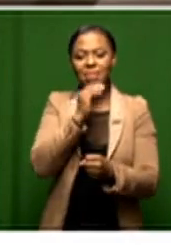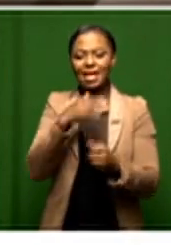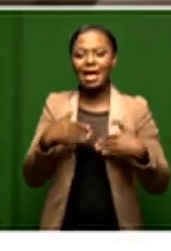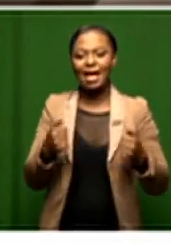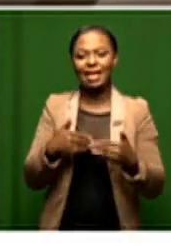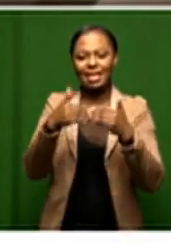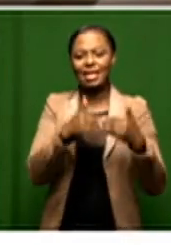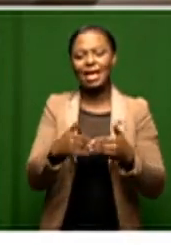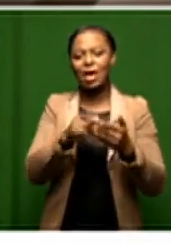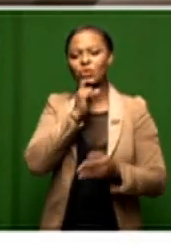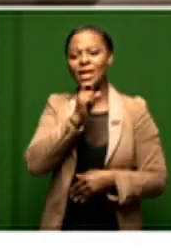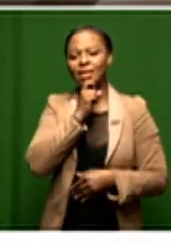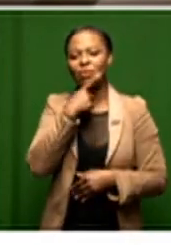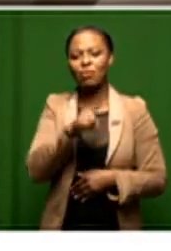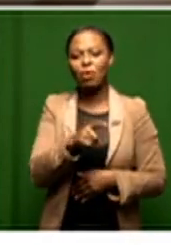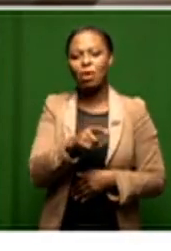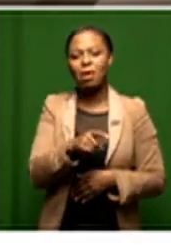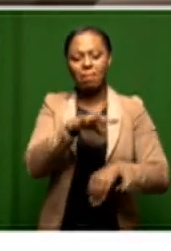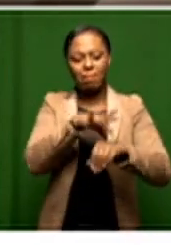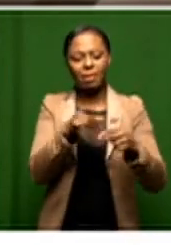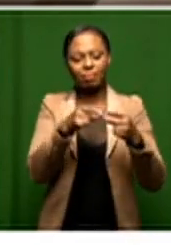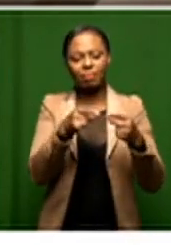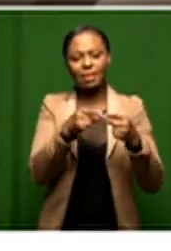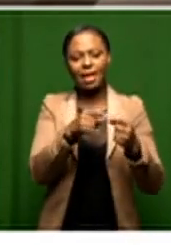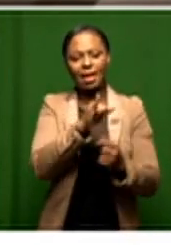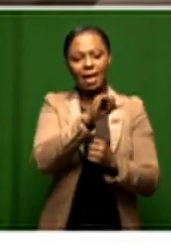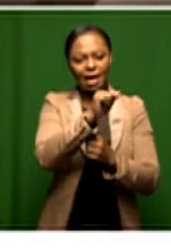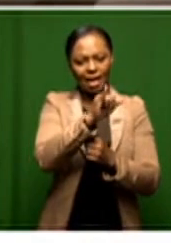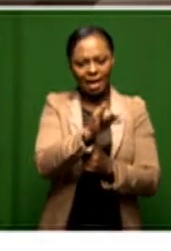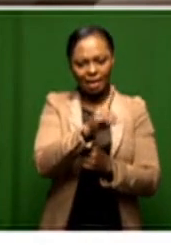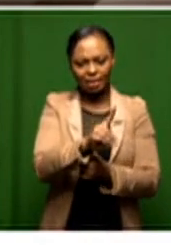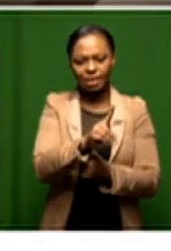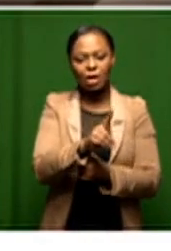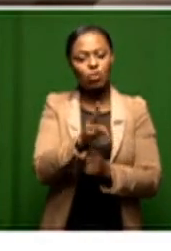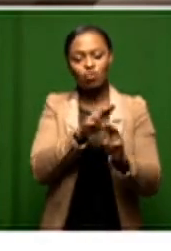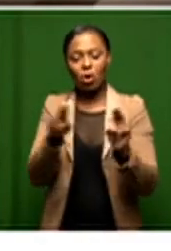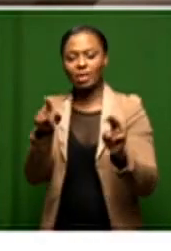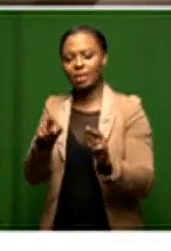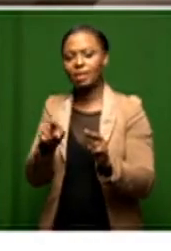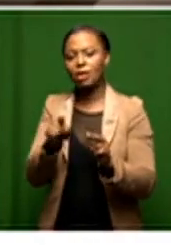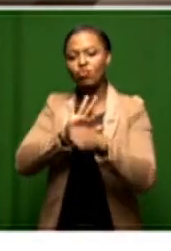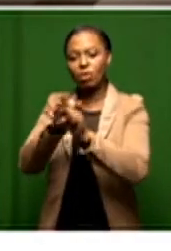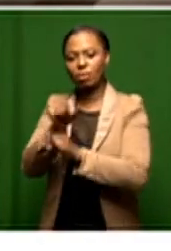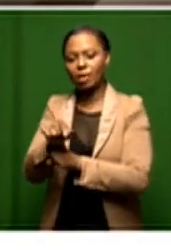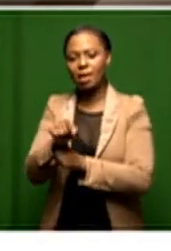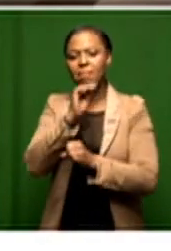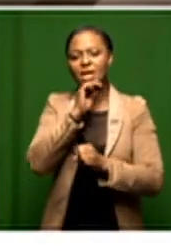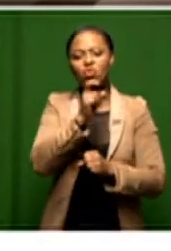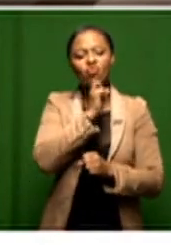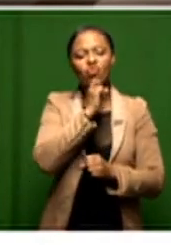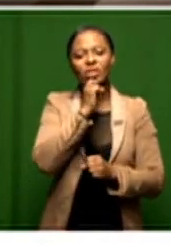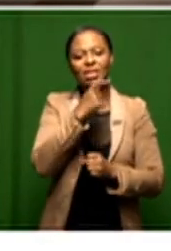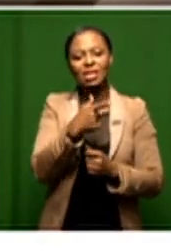healthcare utilization for medical schemes. Non-COVID-related healthcare utilization was much lower than